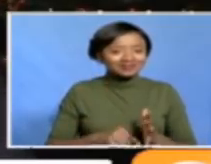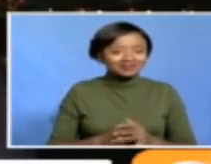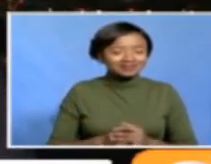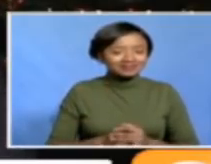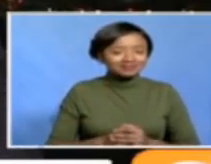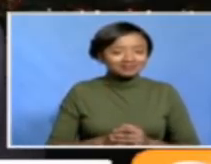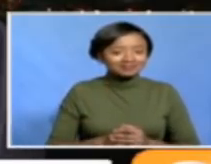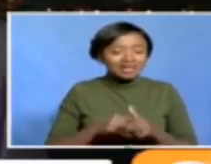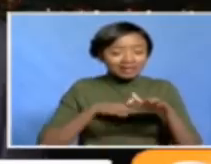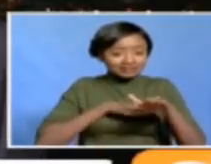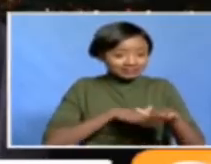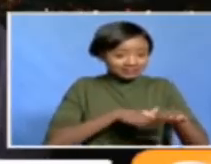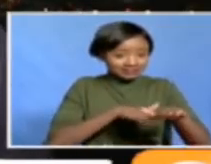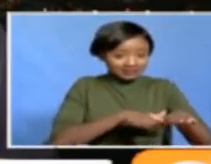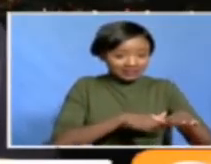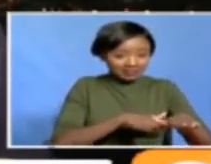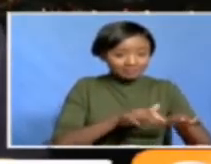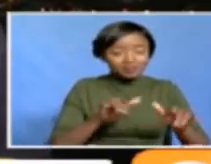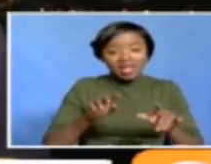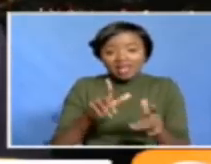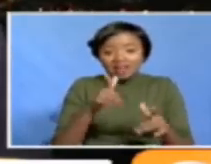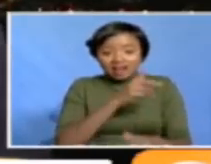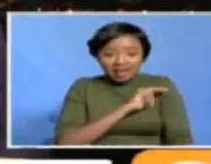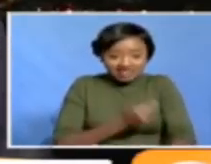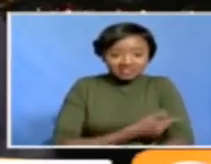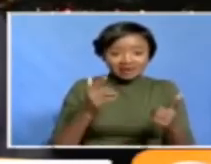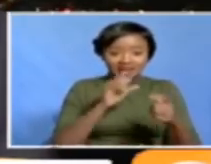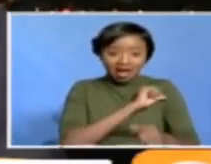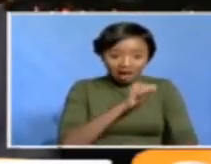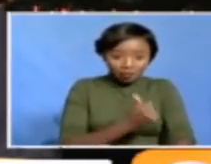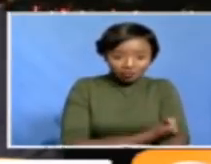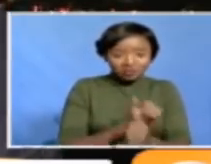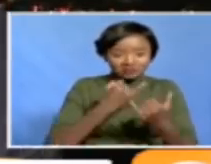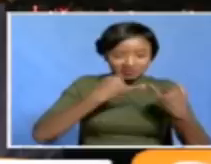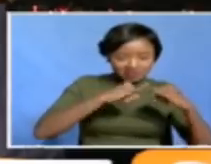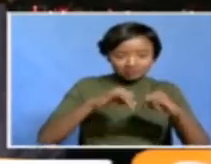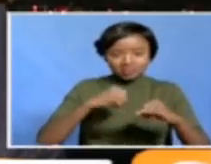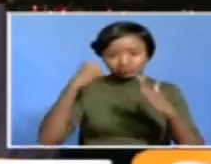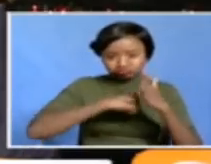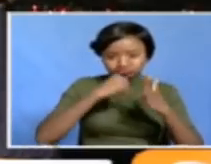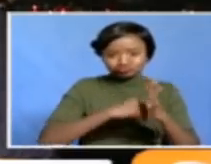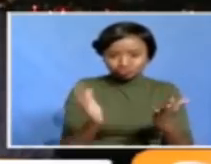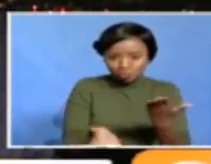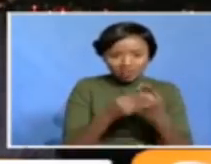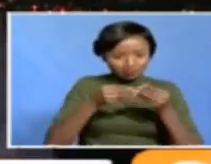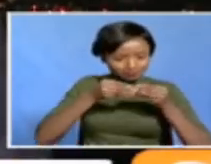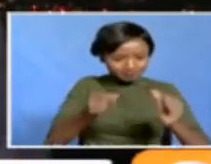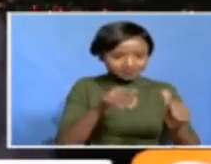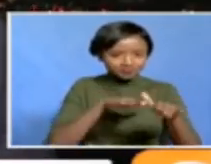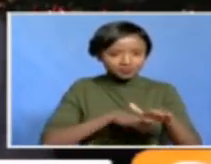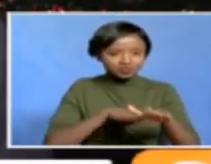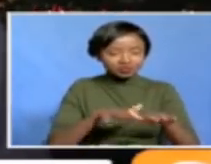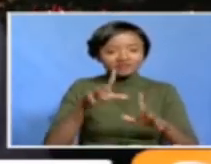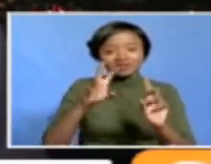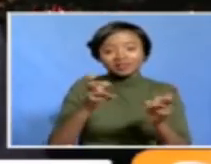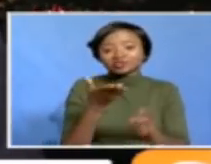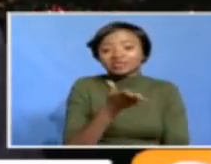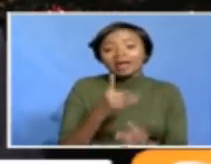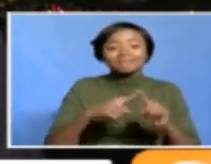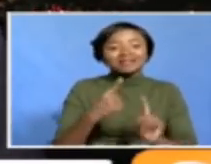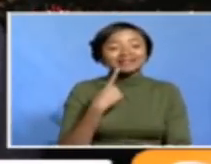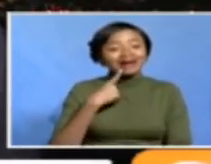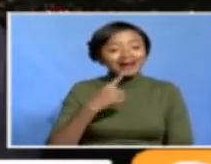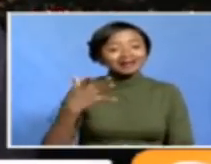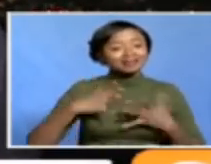in terms of traffic, the Lagos authorities are trying to do everything they can, in my assessment, to sort the traffic issues here. But 100